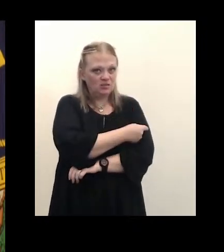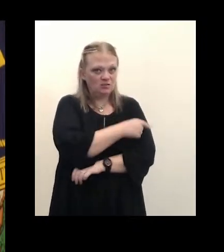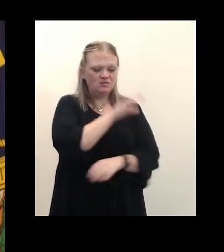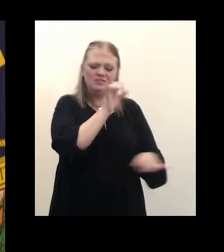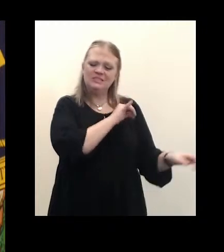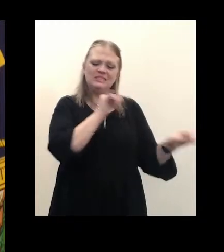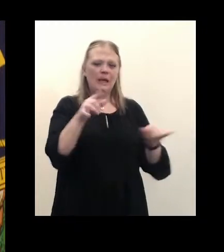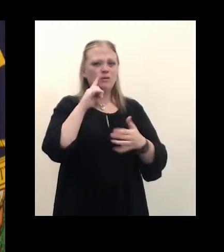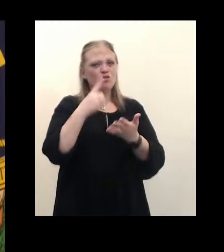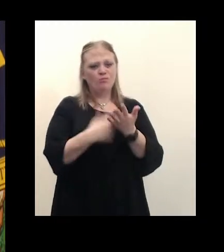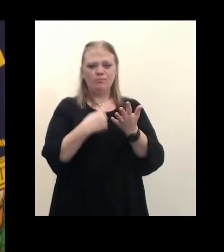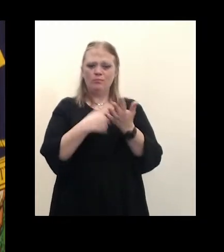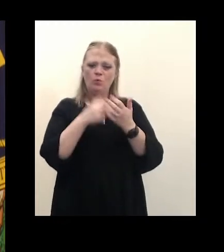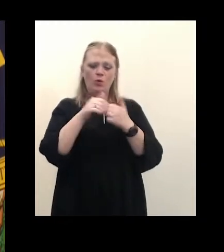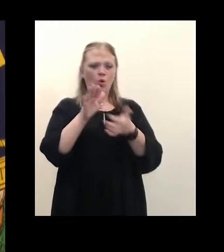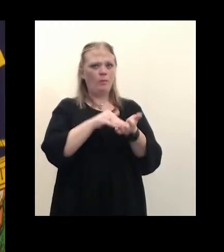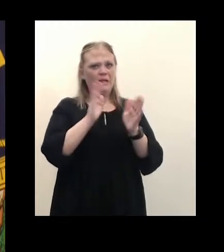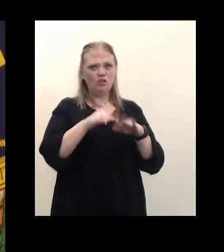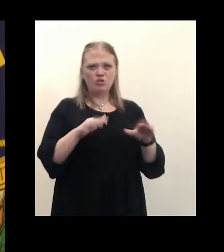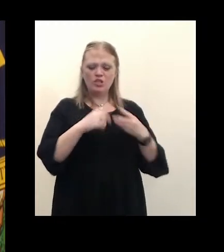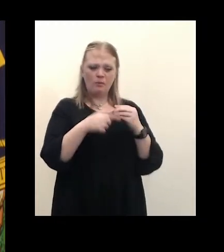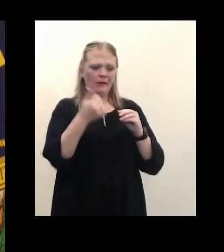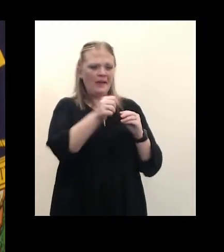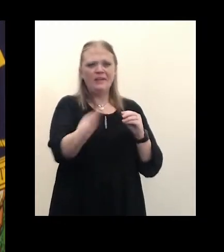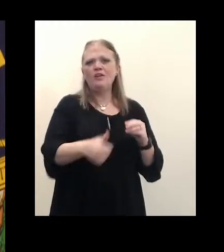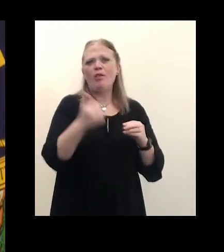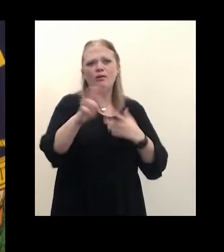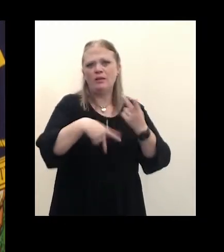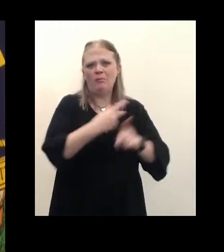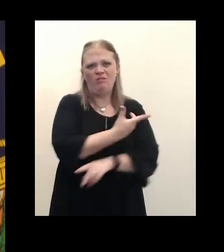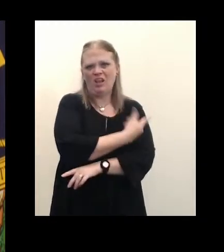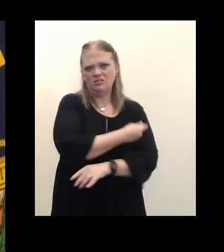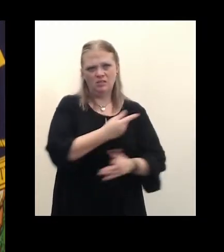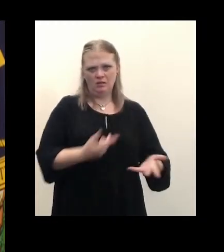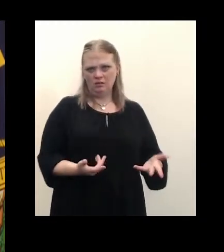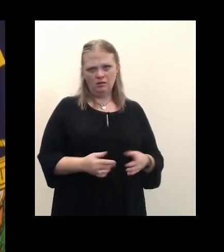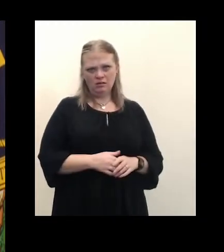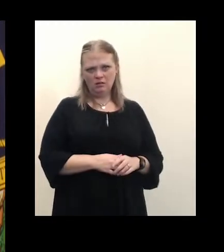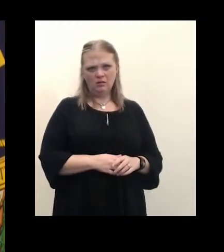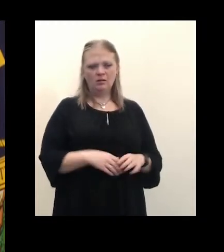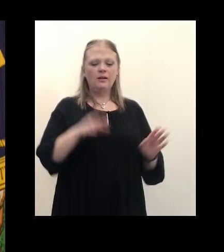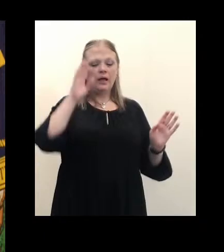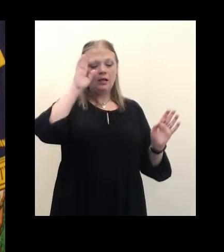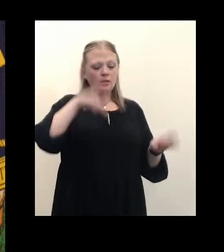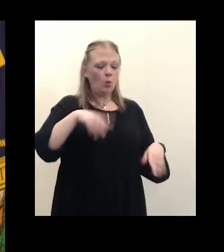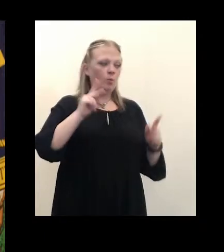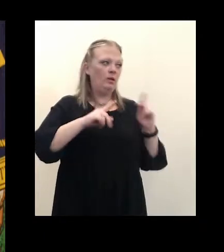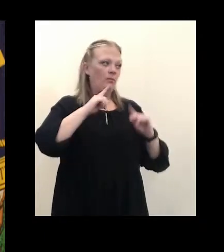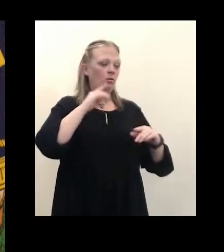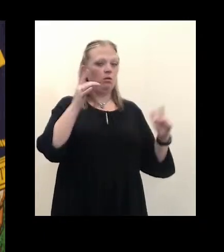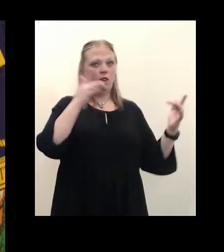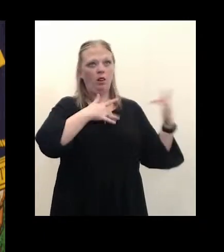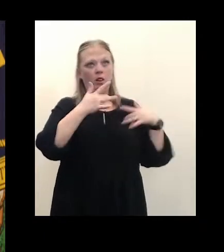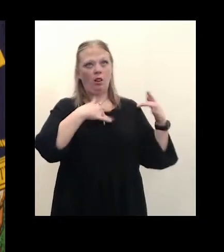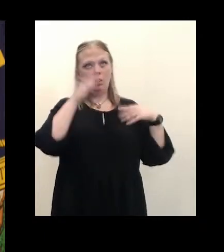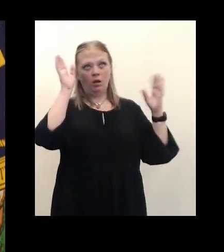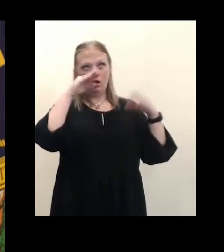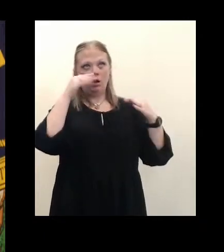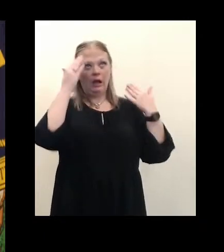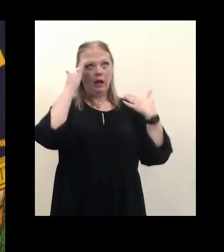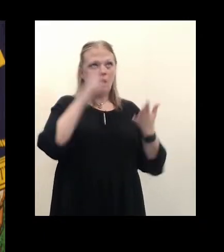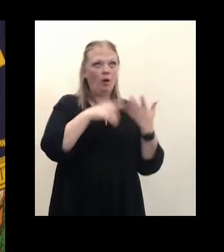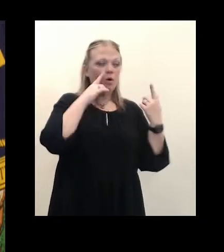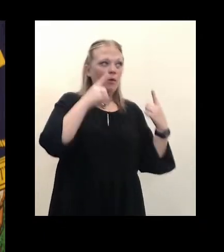their pediatricians about any other vaccine that they get. And I know people are worried, well, I don't know what's going to